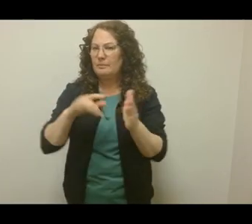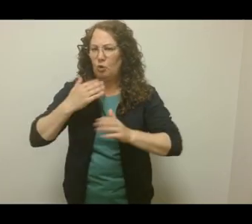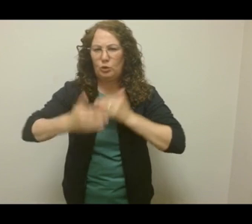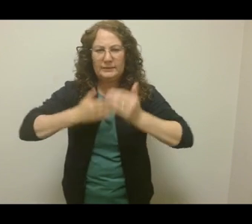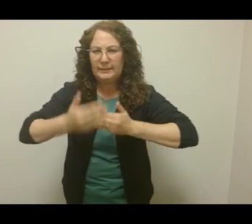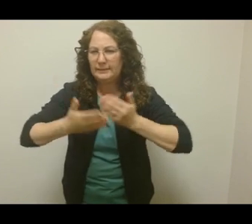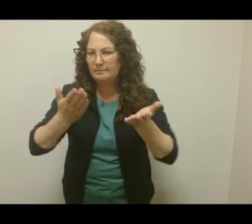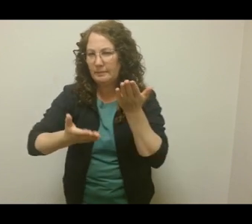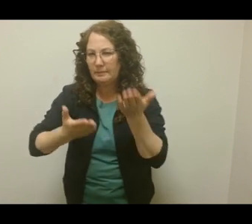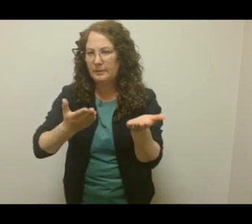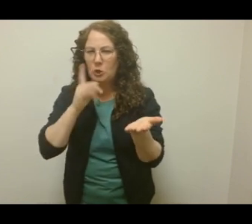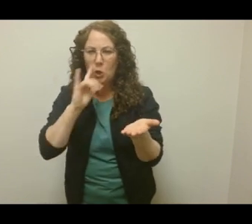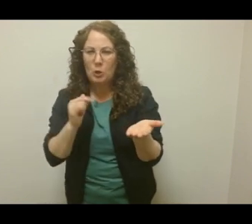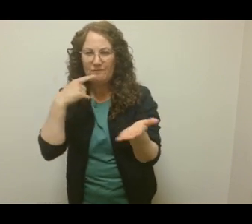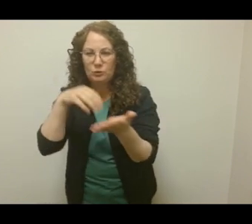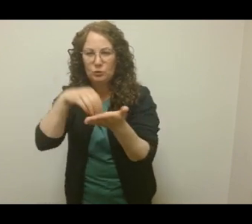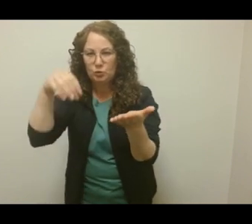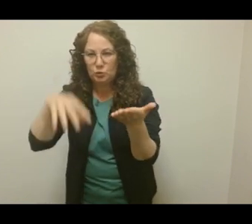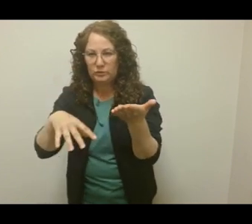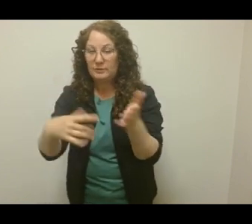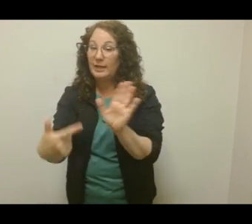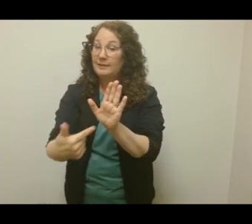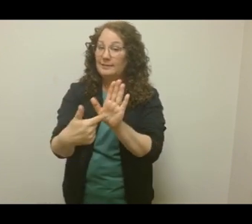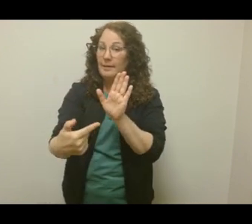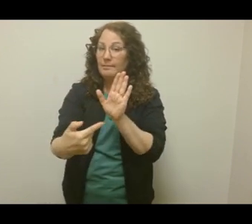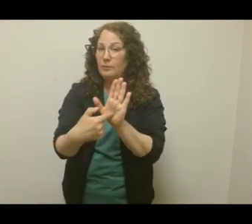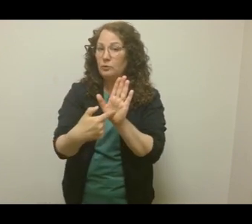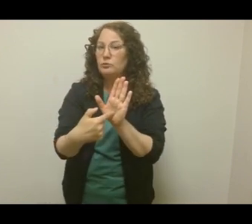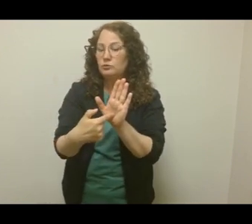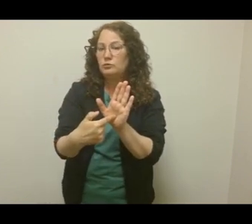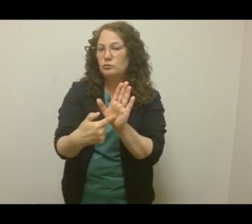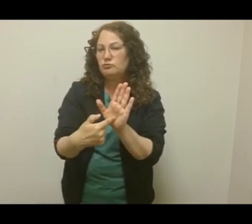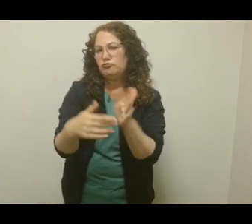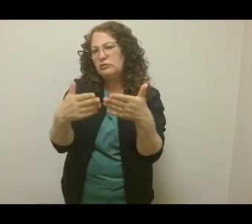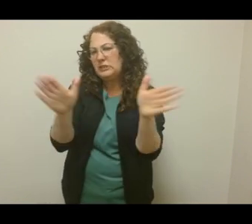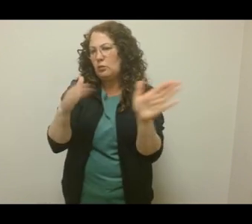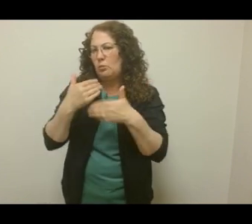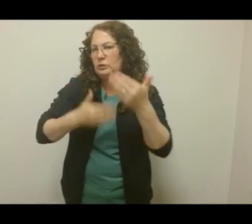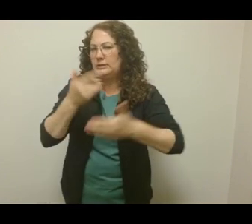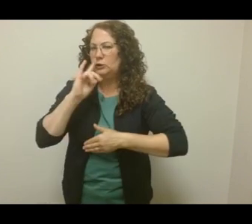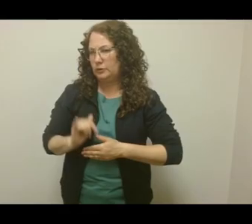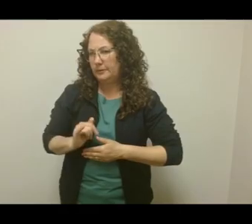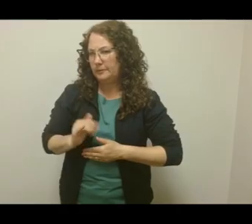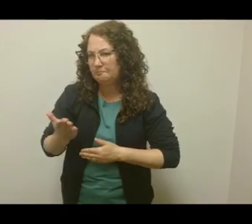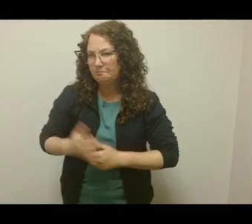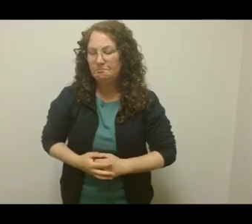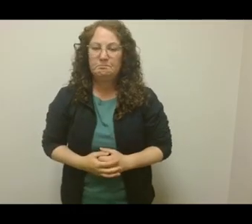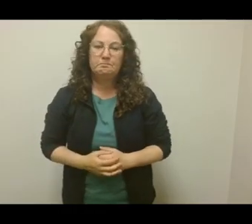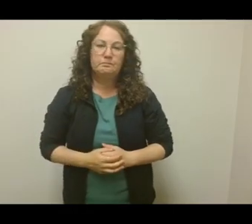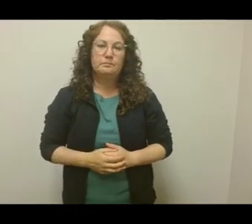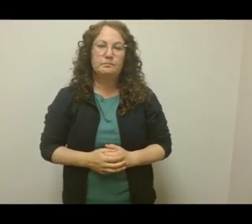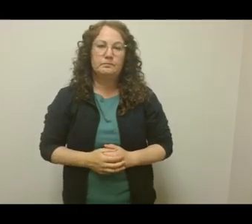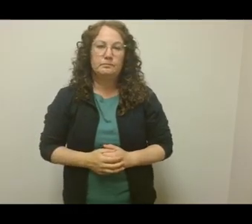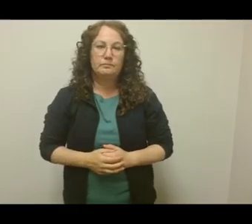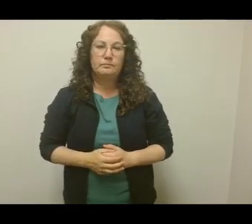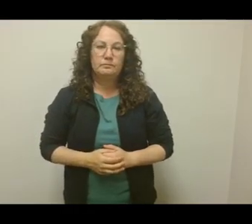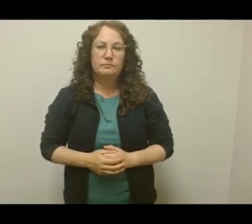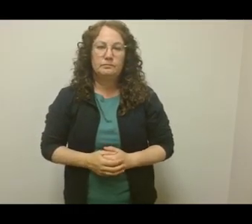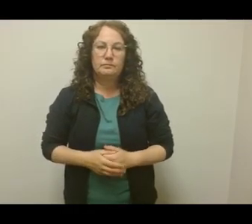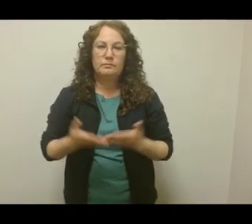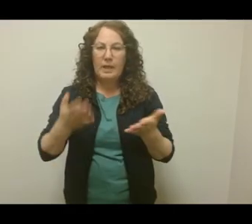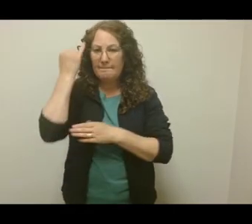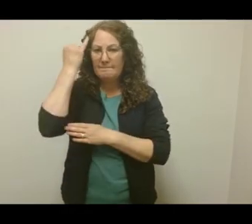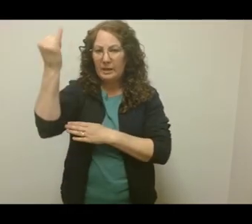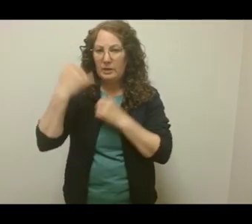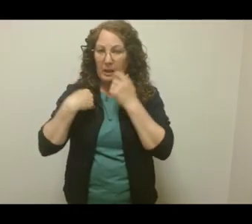be for students. Let's look at some examples of what this kind of general process could be like. So let's imagine we've got